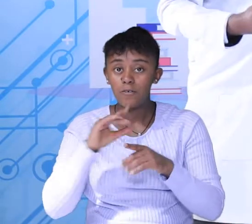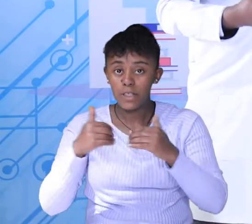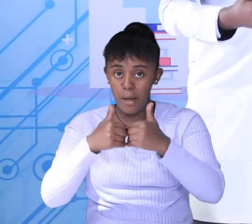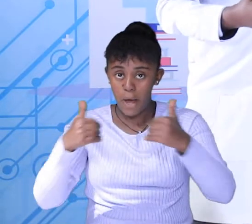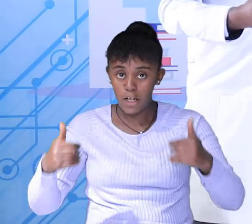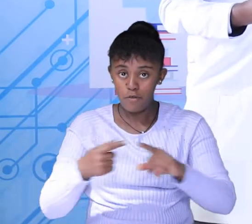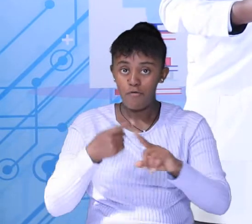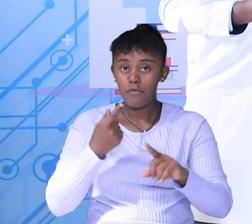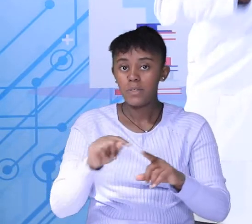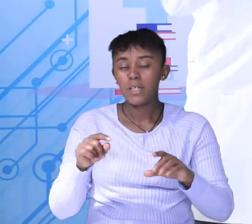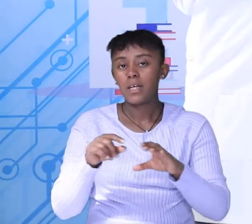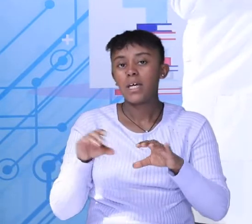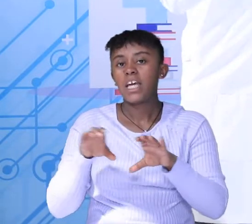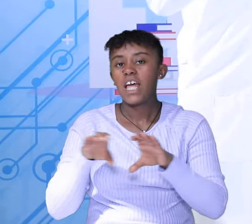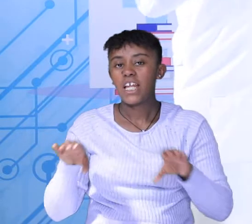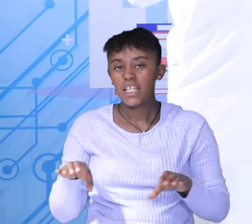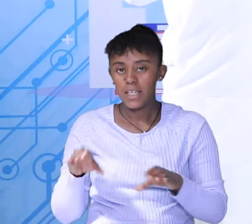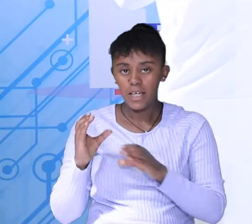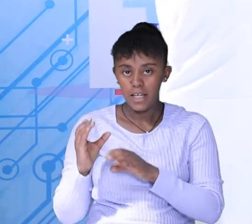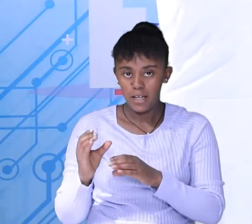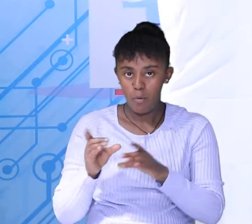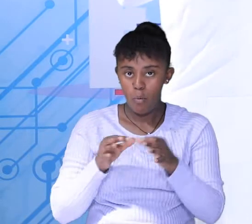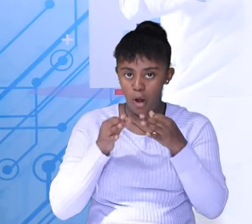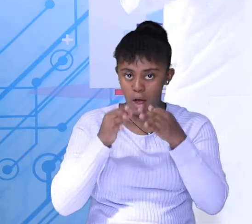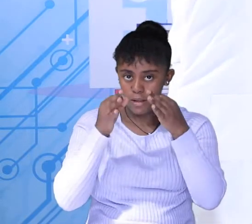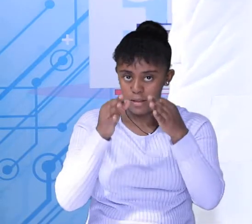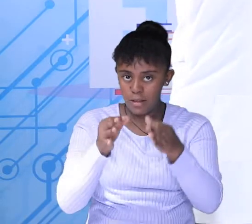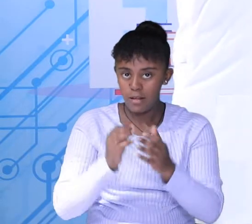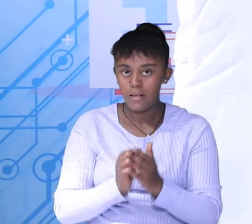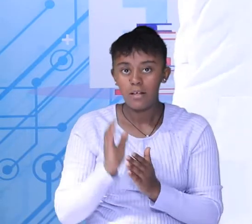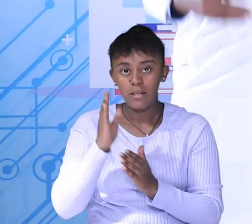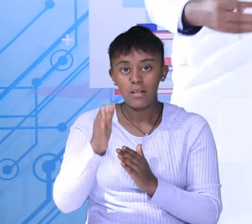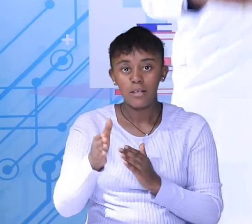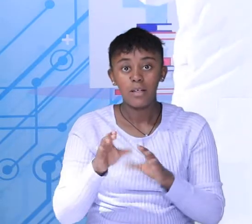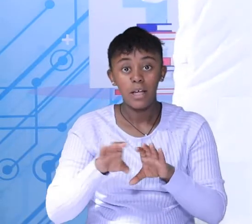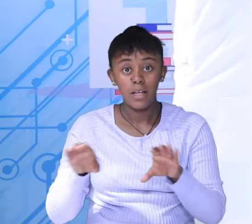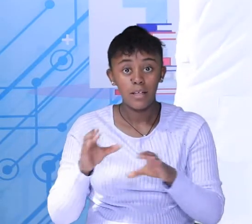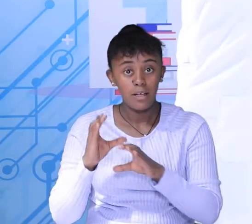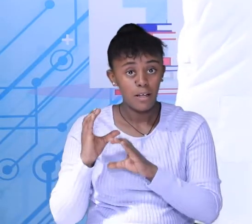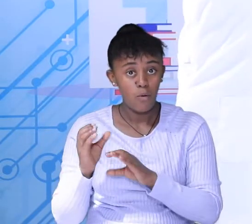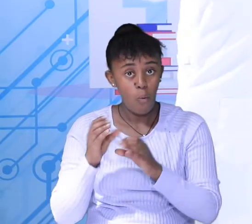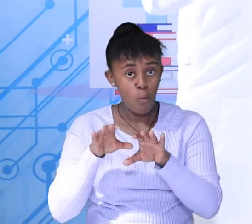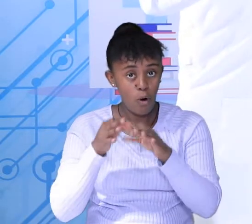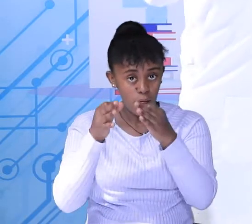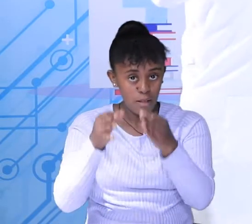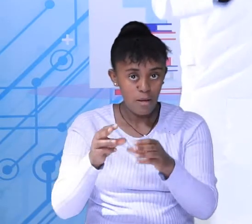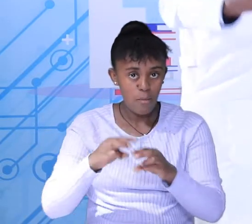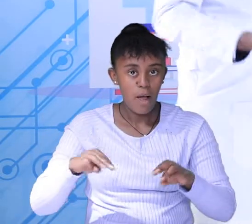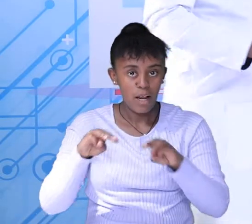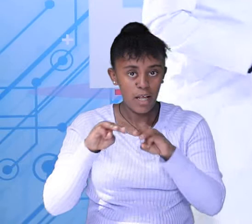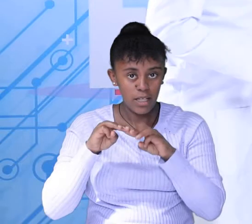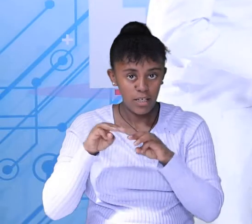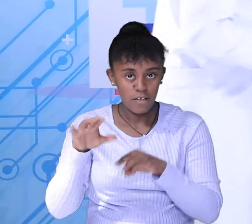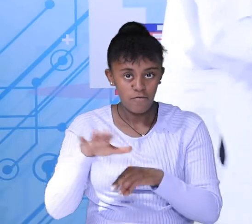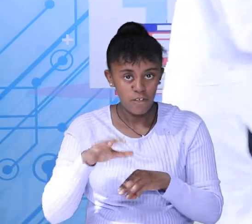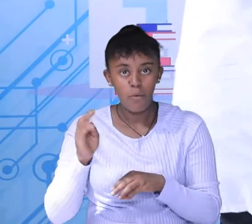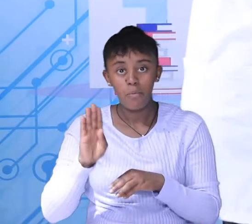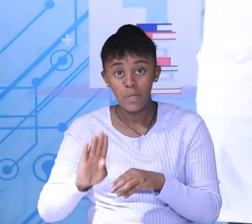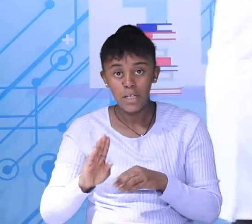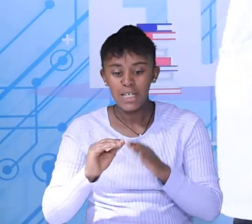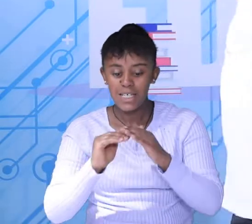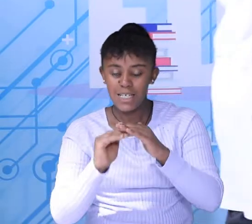is out of the page. Let's see, in this case, the current is acting upward, as we have already mentioned previously.